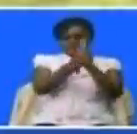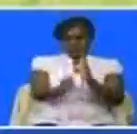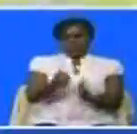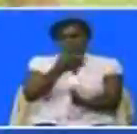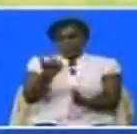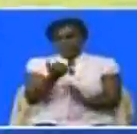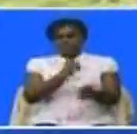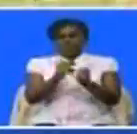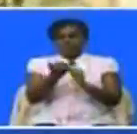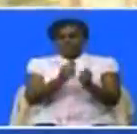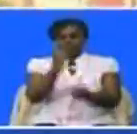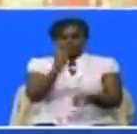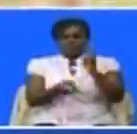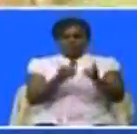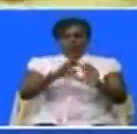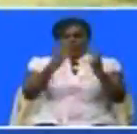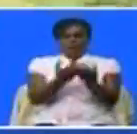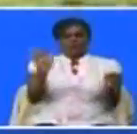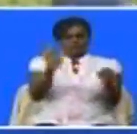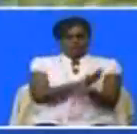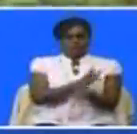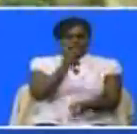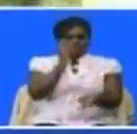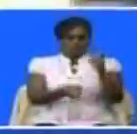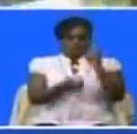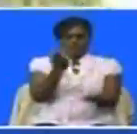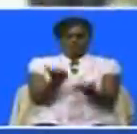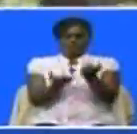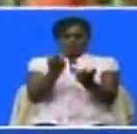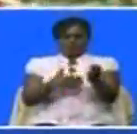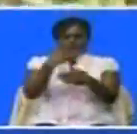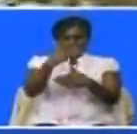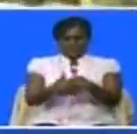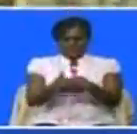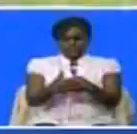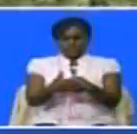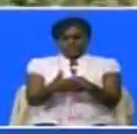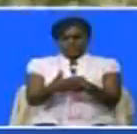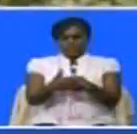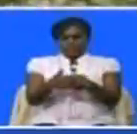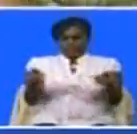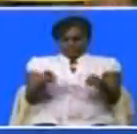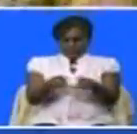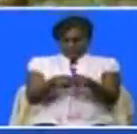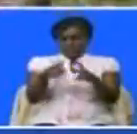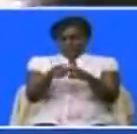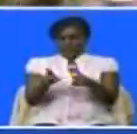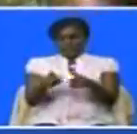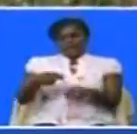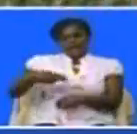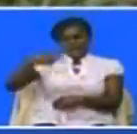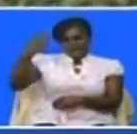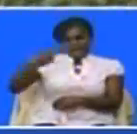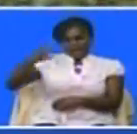best and competitive marathons in the world. The marathon course can be compared to the Mexican City Marathon, which has numerous turns. The high